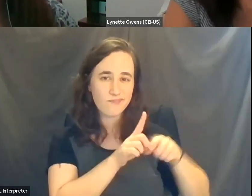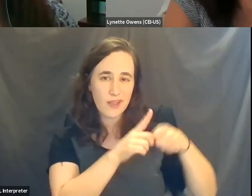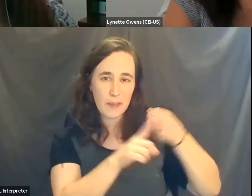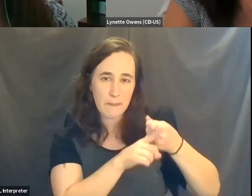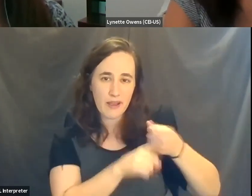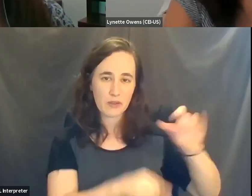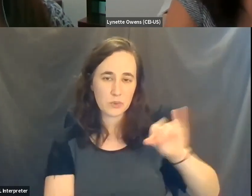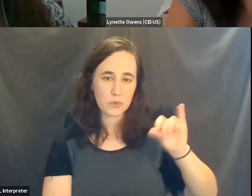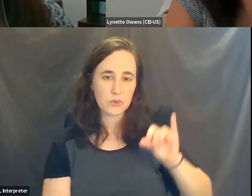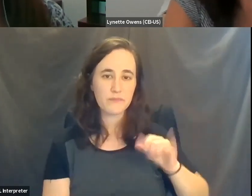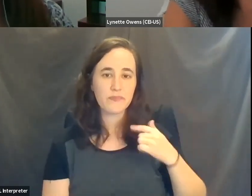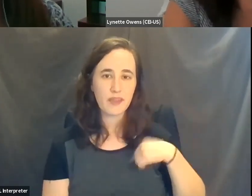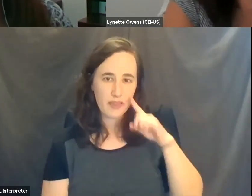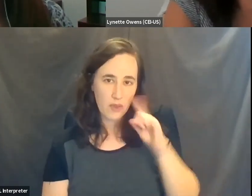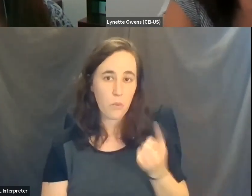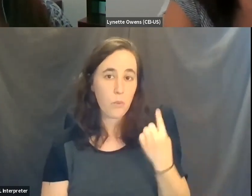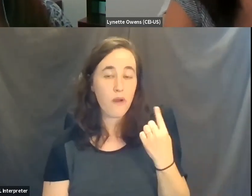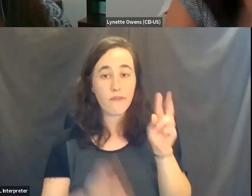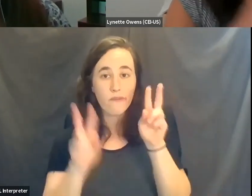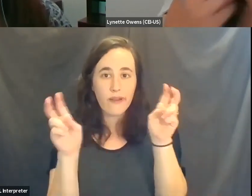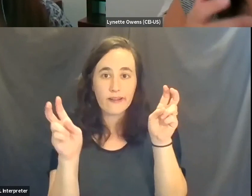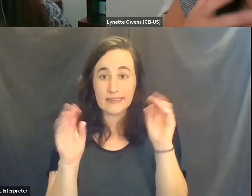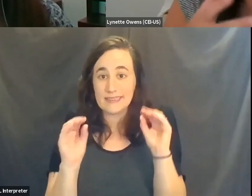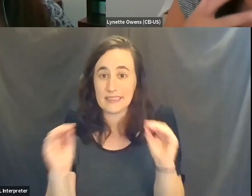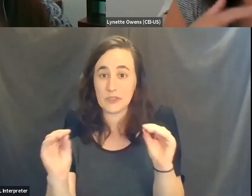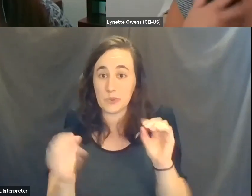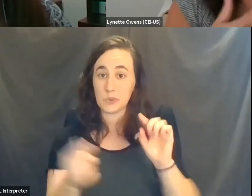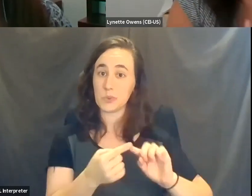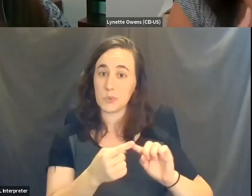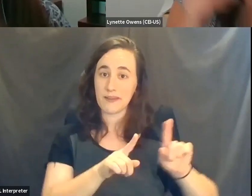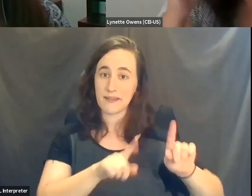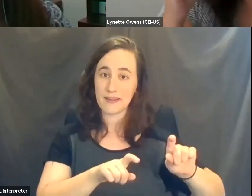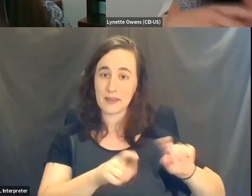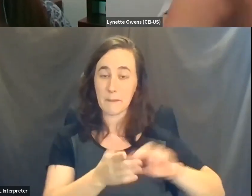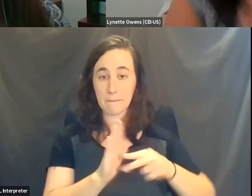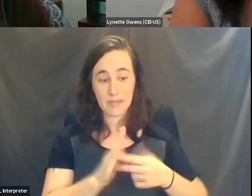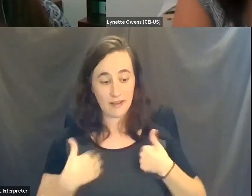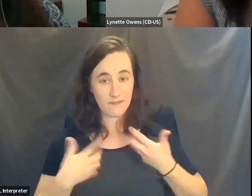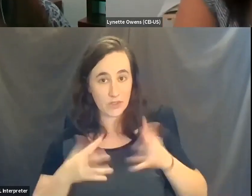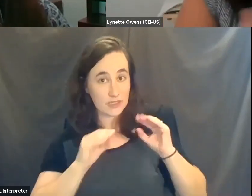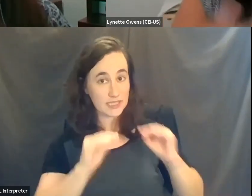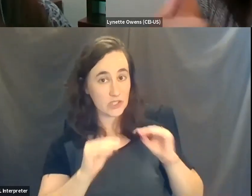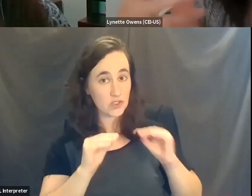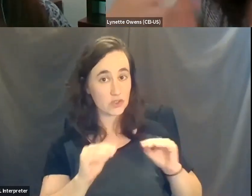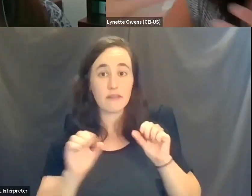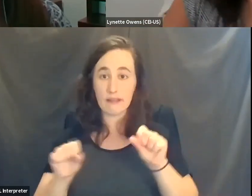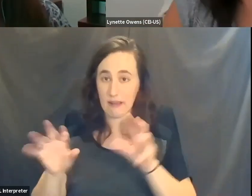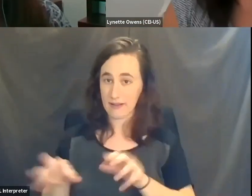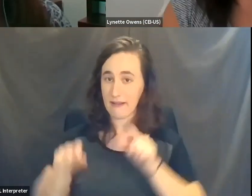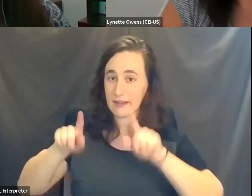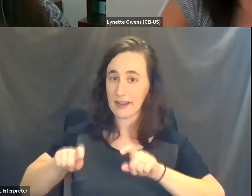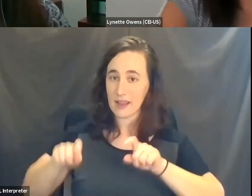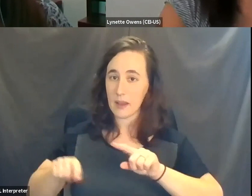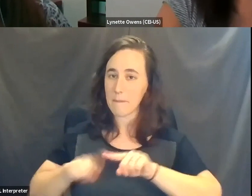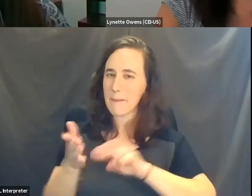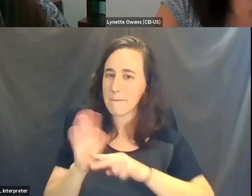there's this phrase, you know, teaching to the test, and it doesn't necessarily mean you taught somebody how to learn just because they can take a test mm-hmm.